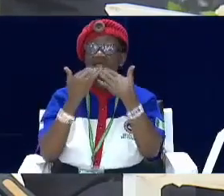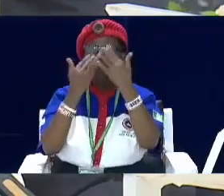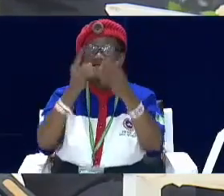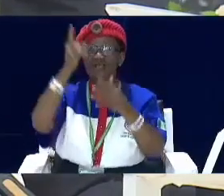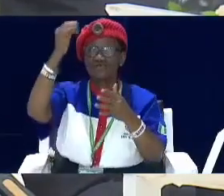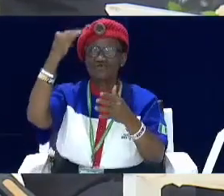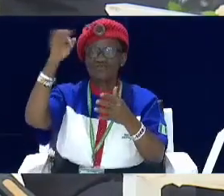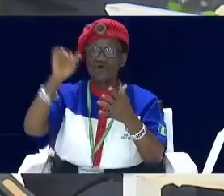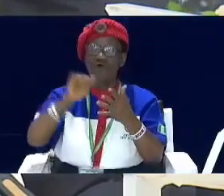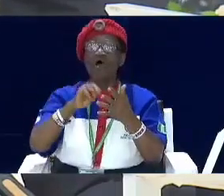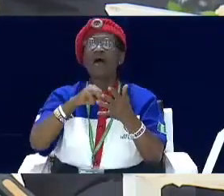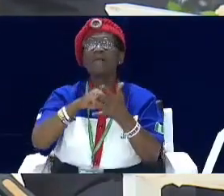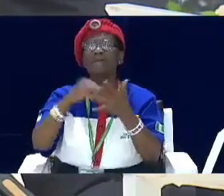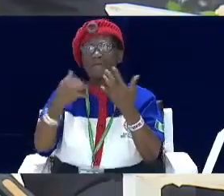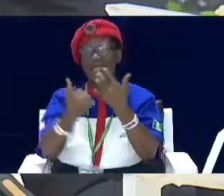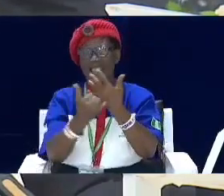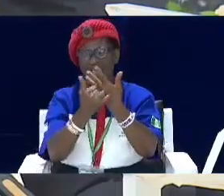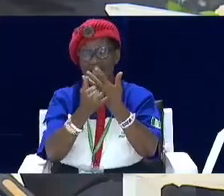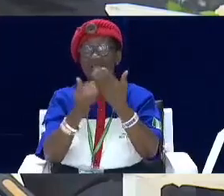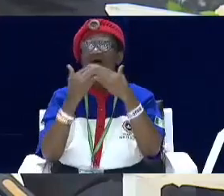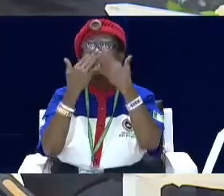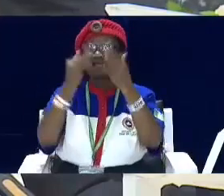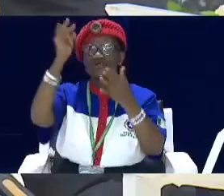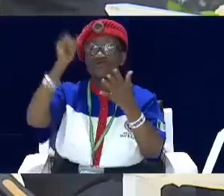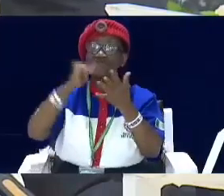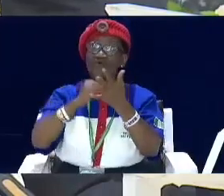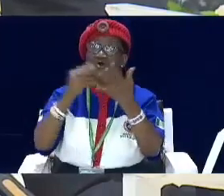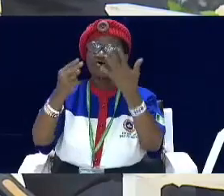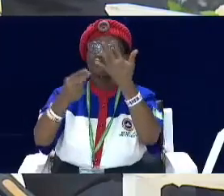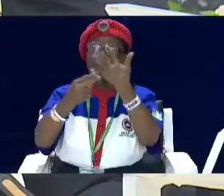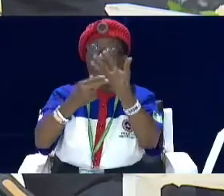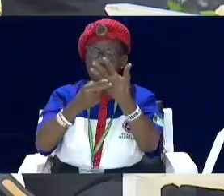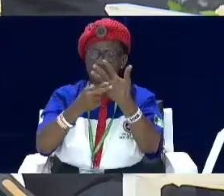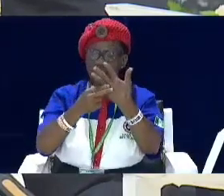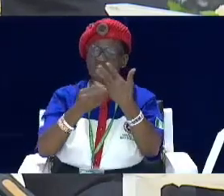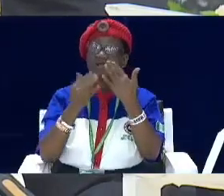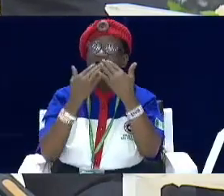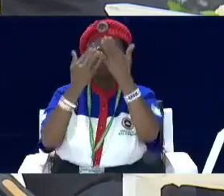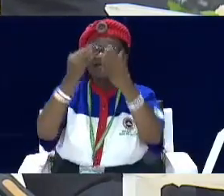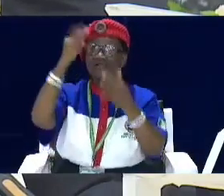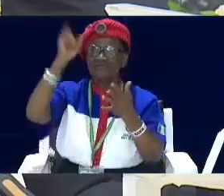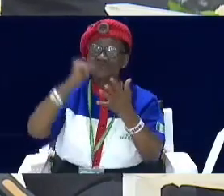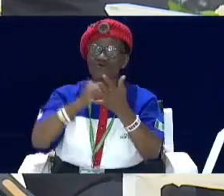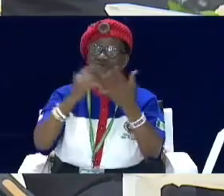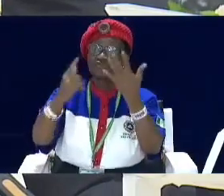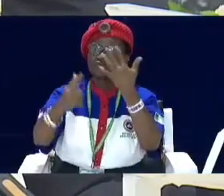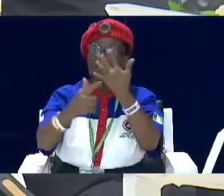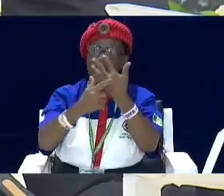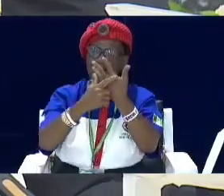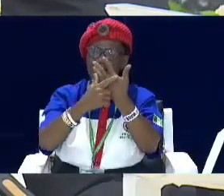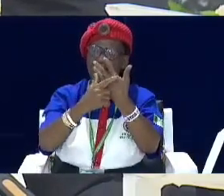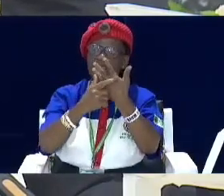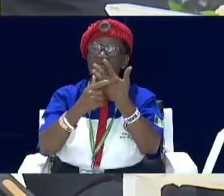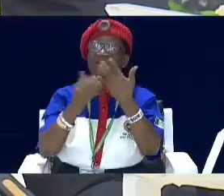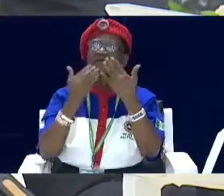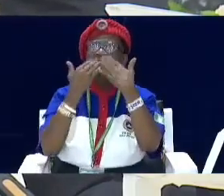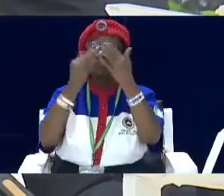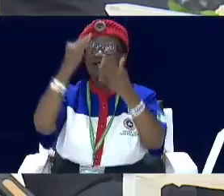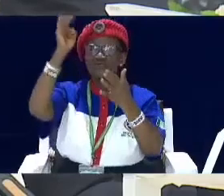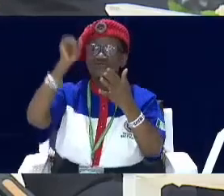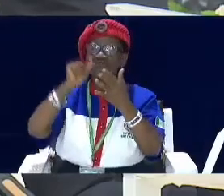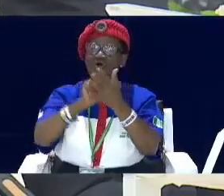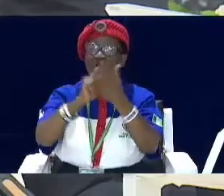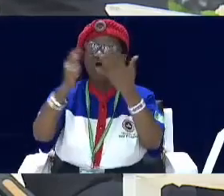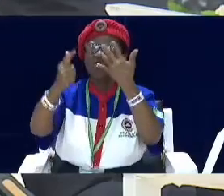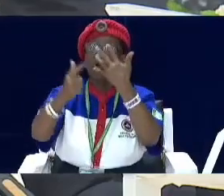you for May. Adupe fun osu karun. Thank you for June. Adupe fun osu kefa. Thank you for July. Adupe fun osu keje. Thank you for